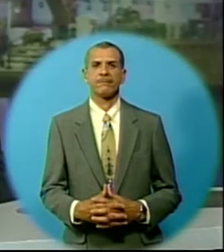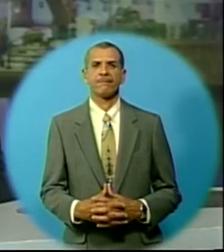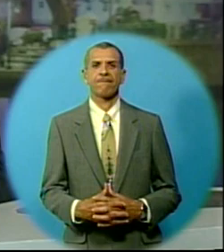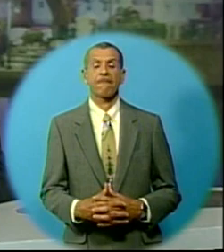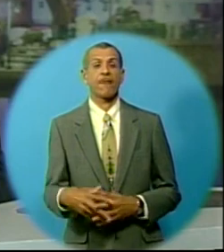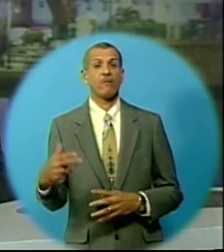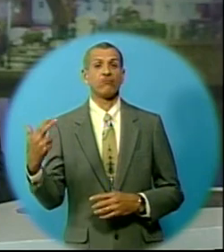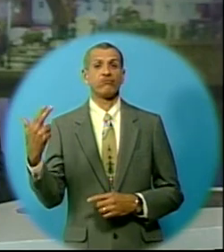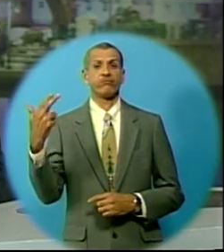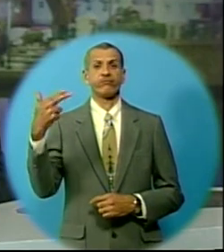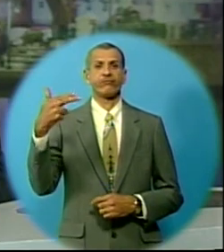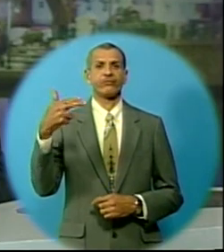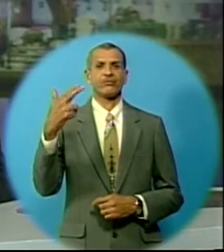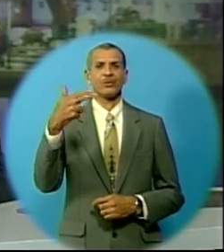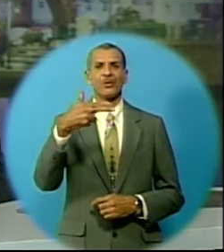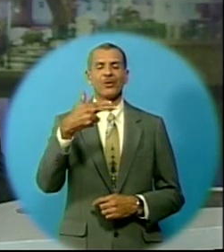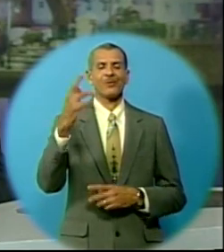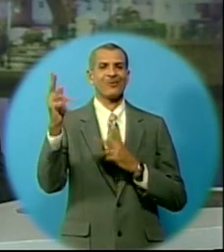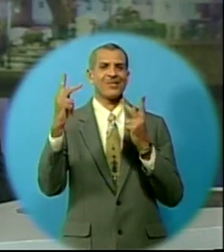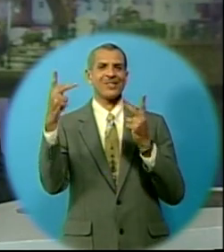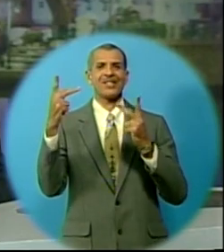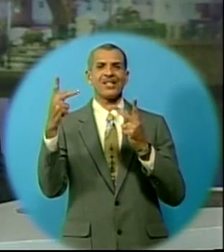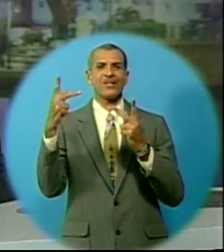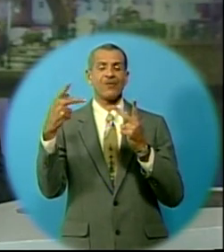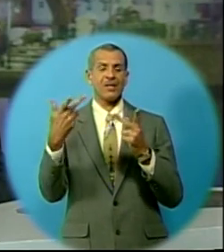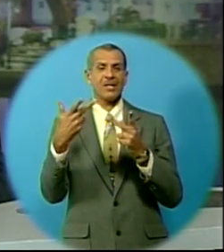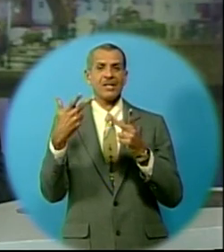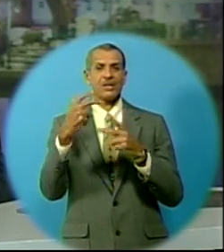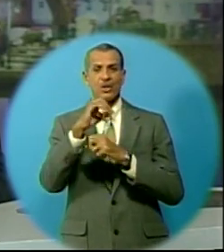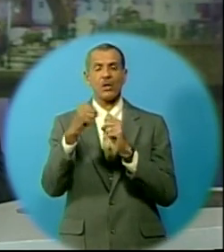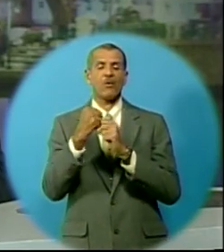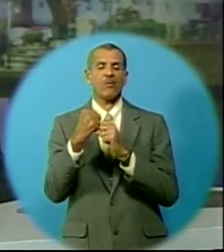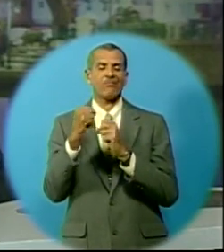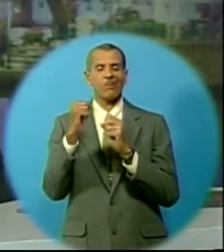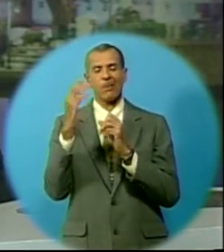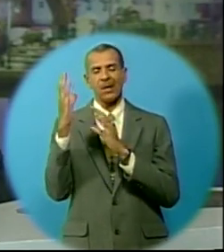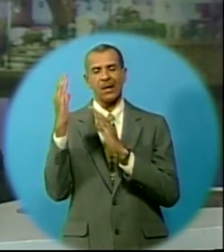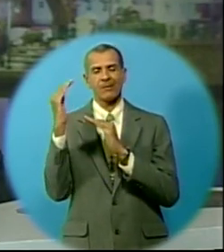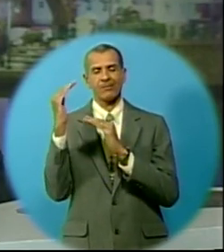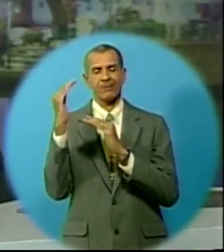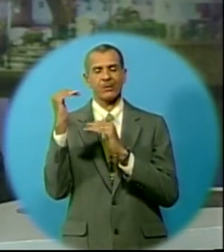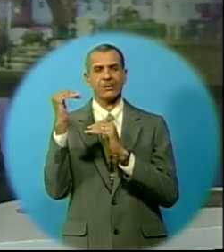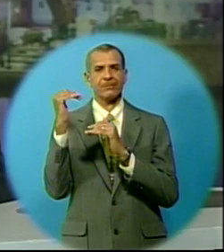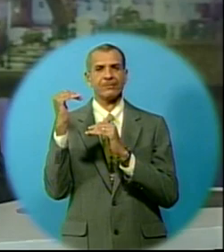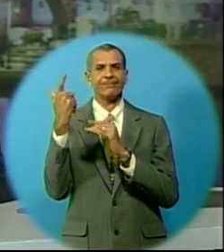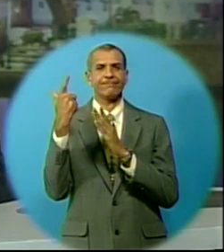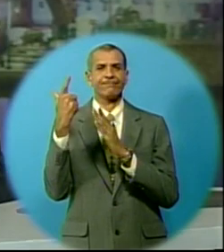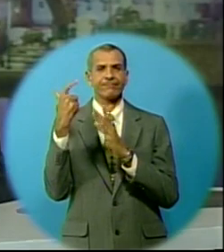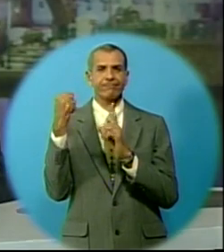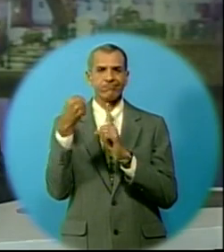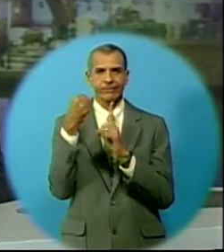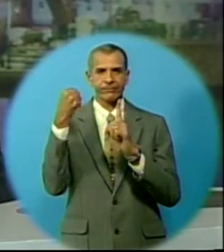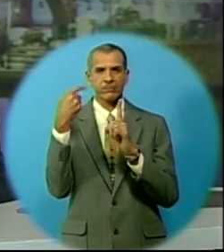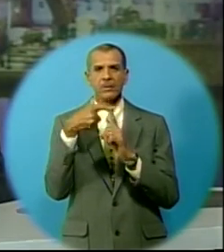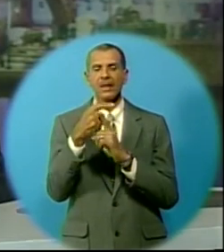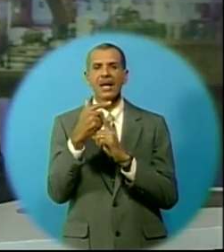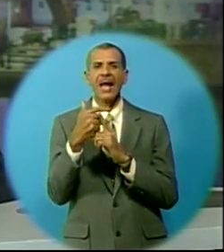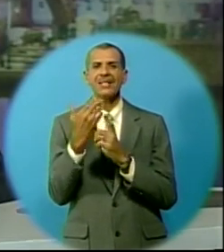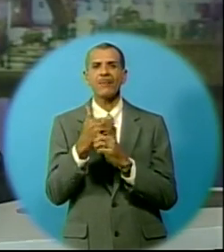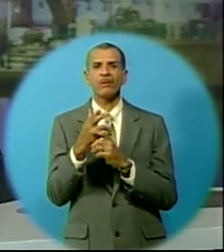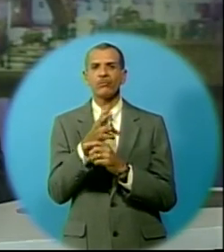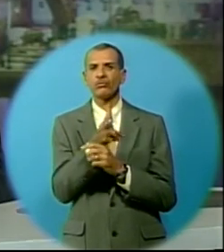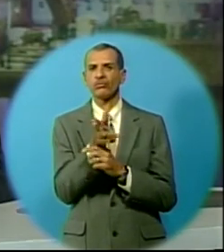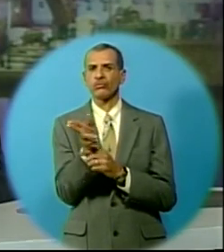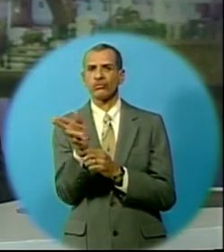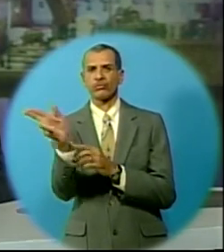Cruise tourism in the region is likely to suffer a blow this year as some cruise lines redirect some of their cruises away from the